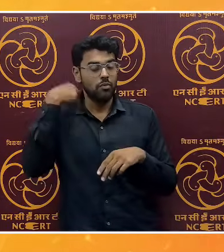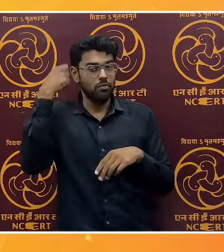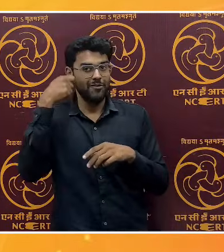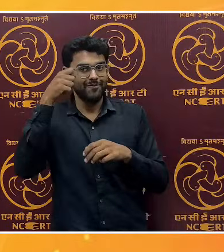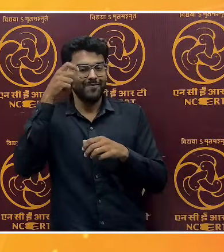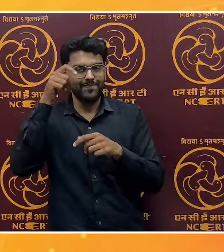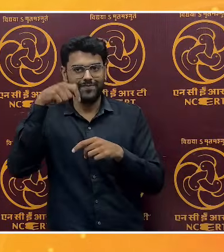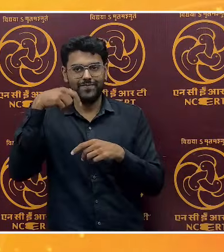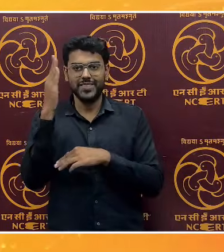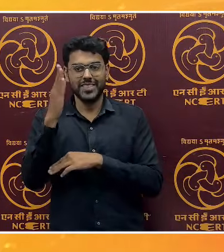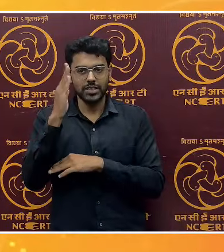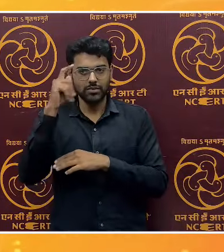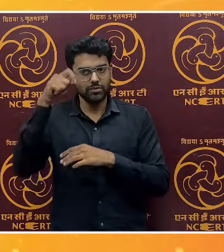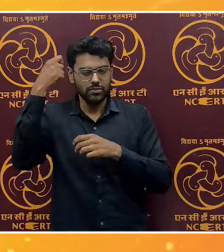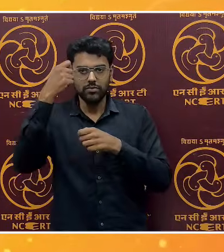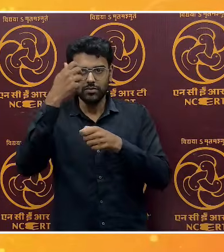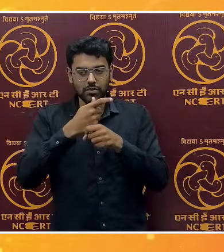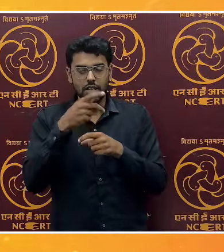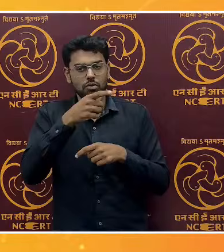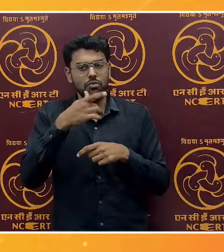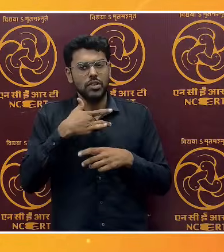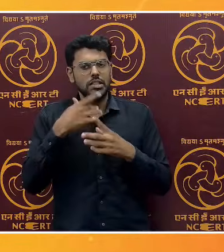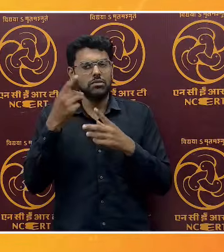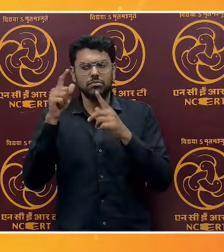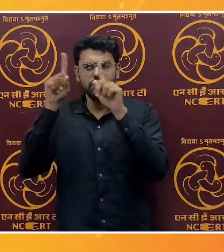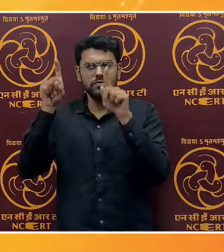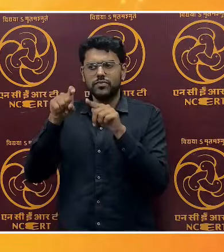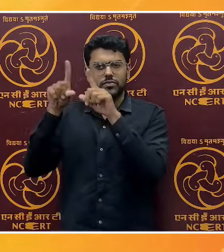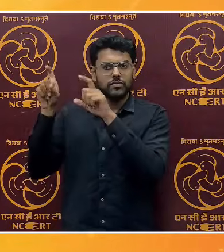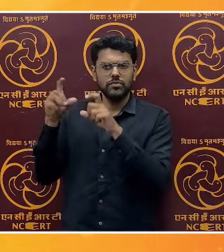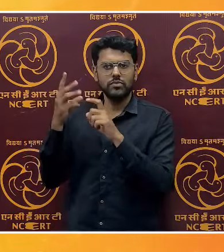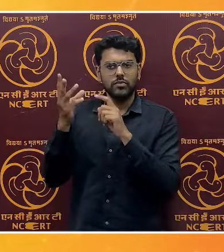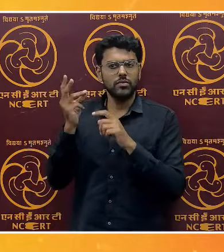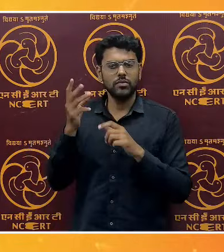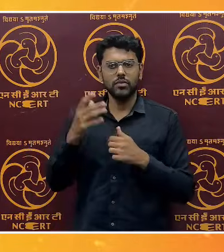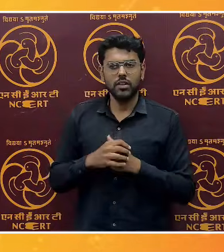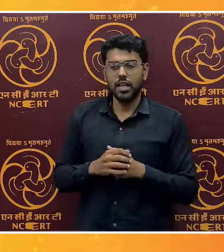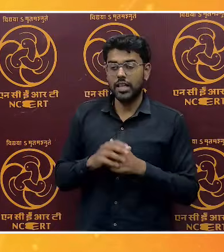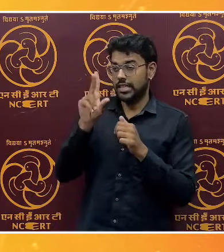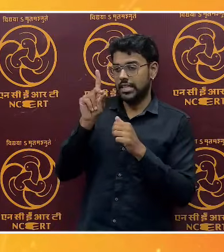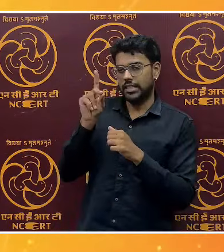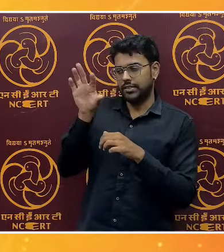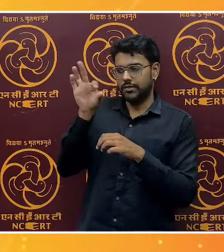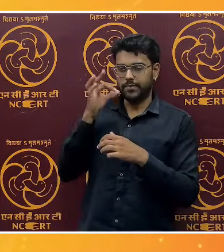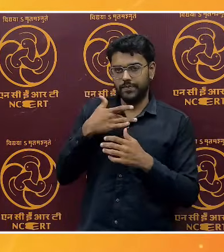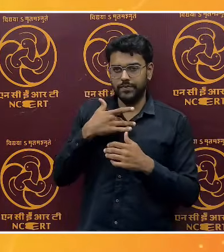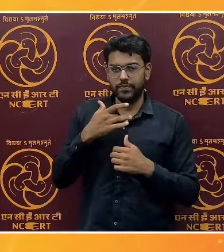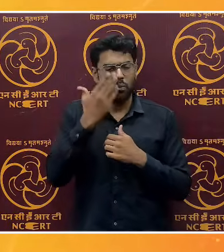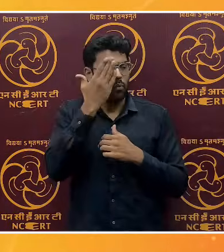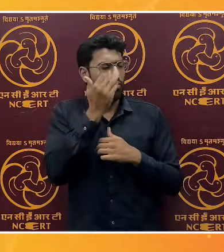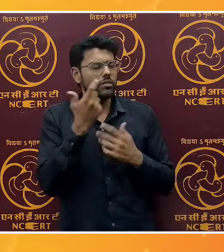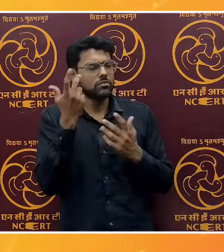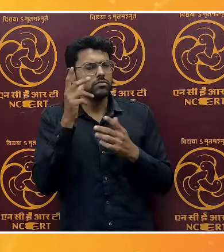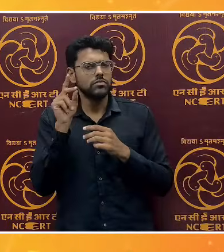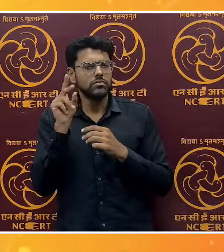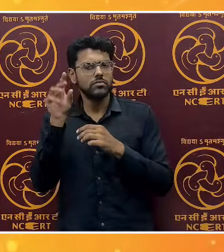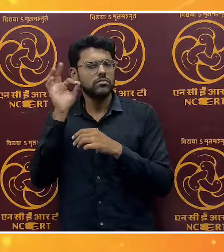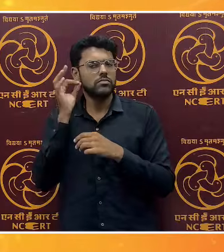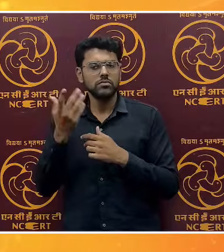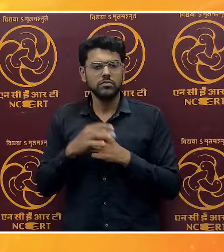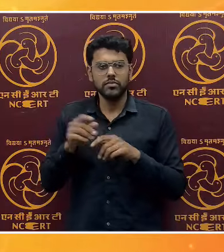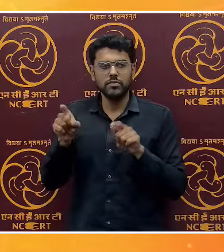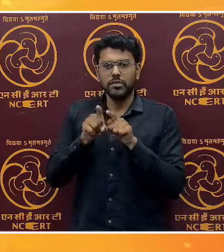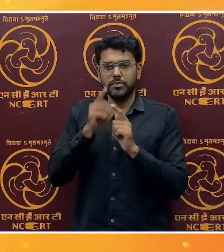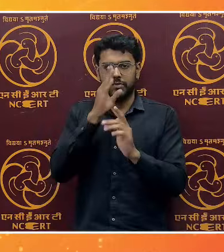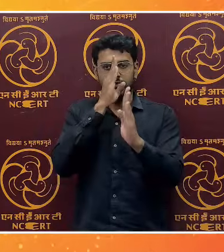which frame would I need? I would opt for the second frame. The second frame. Yes. Why? Because it's like I'm